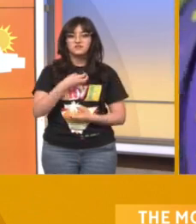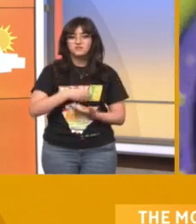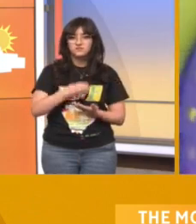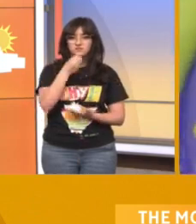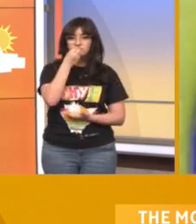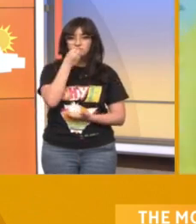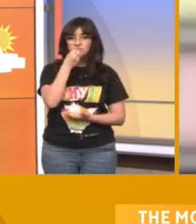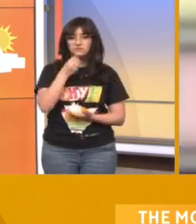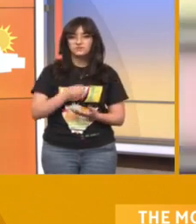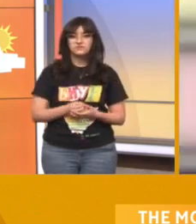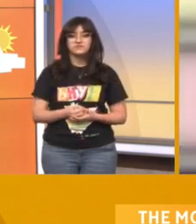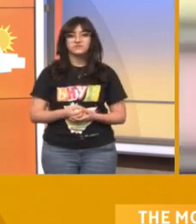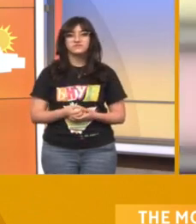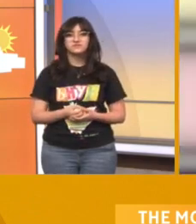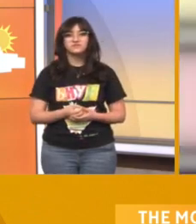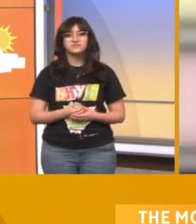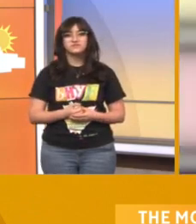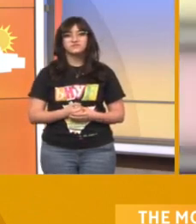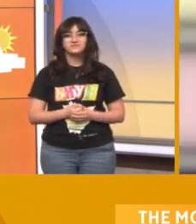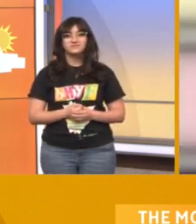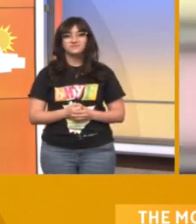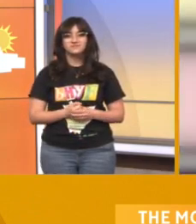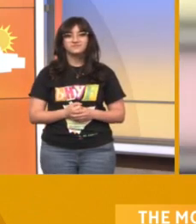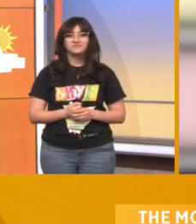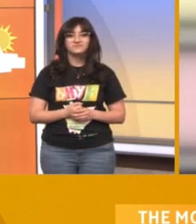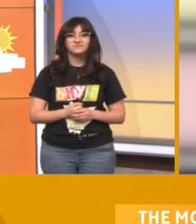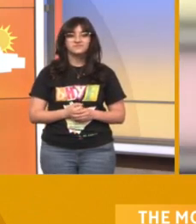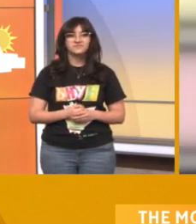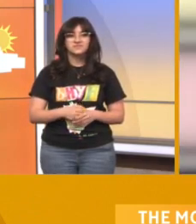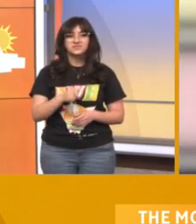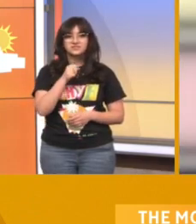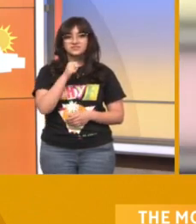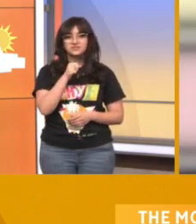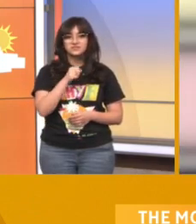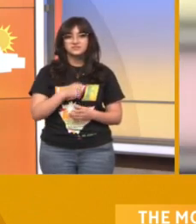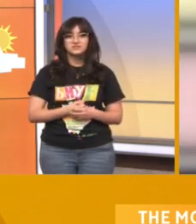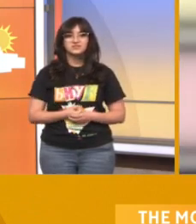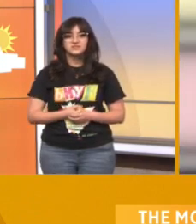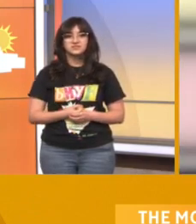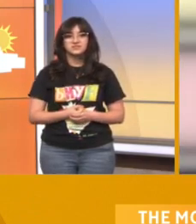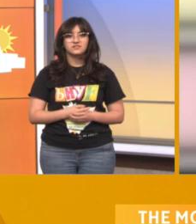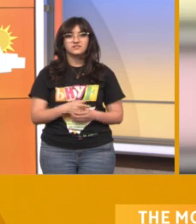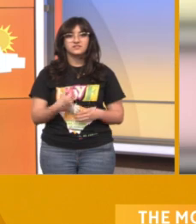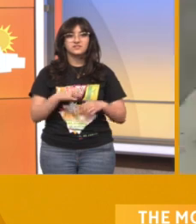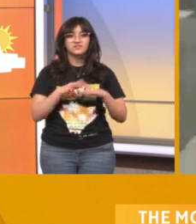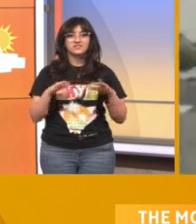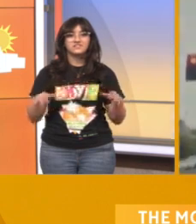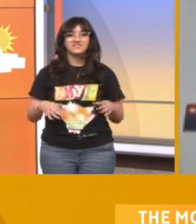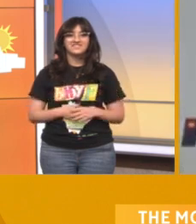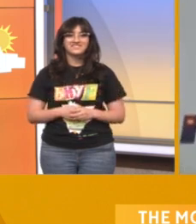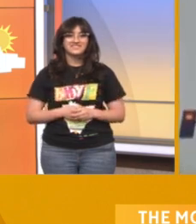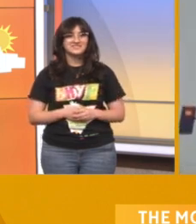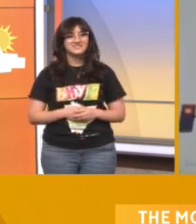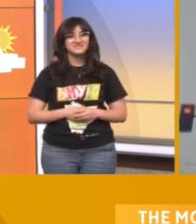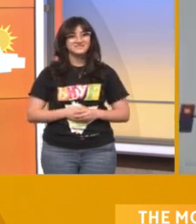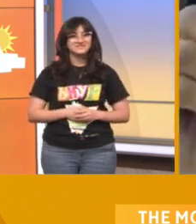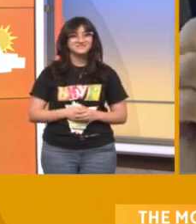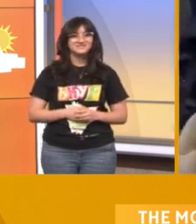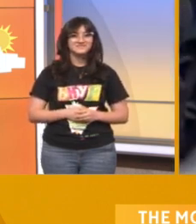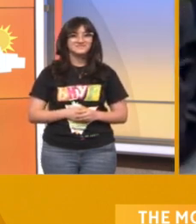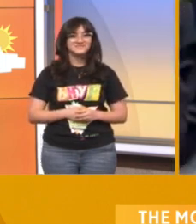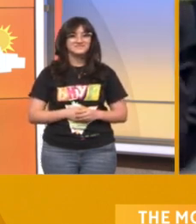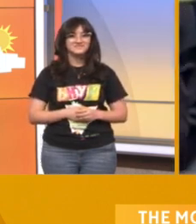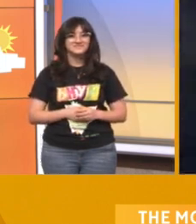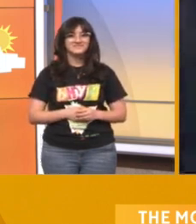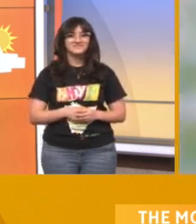We are having Adriana Padilla, a pop artist. And you're having some children that are hard of hearing or deaf. That's why your sister signed you, right?